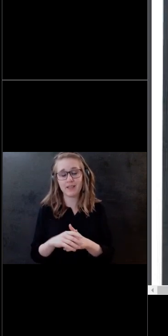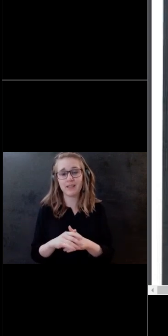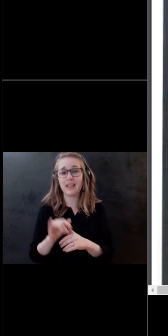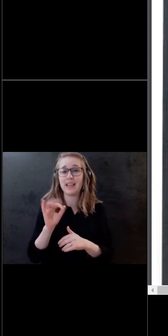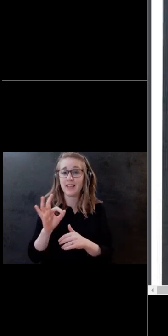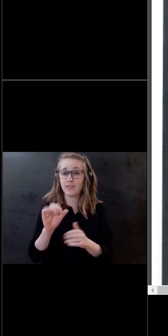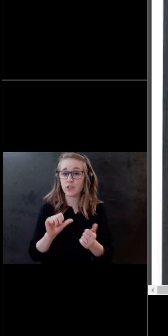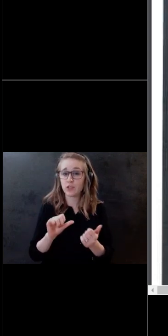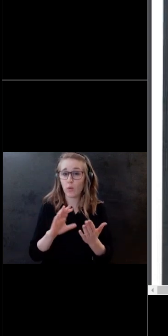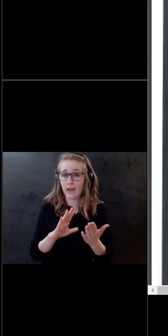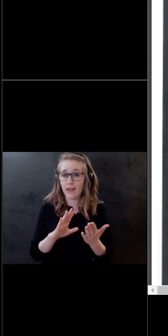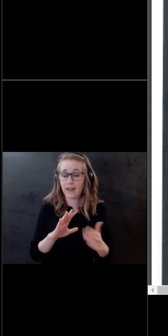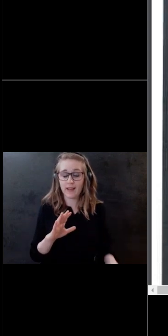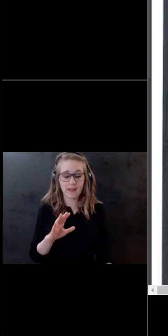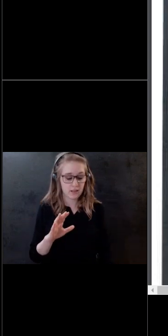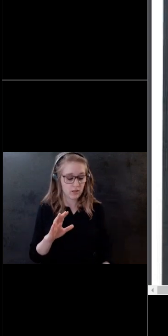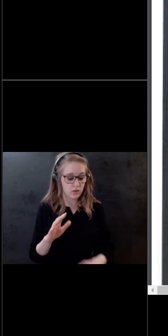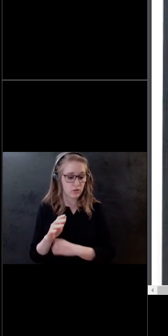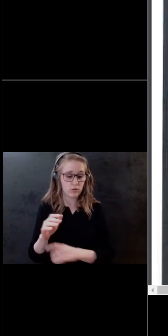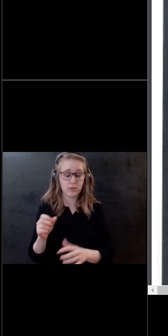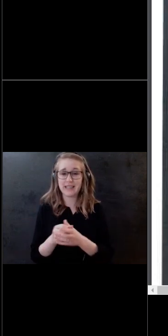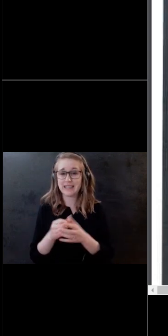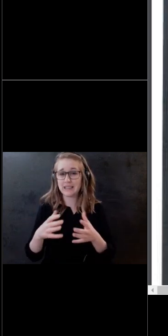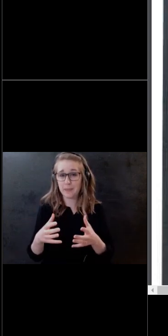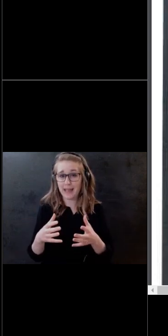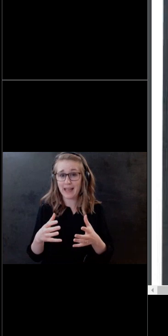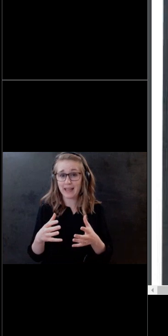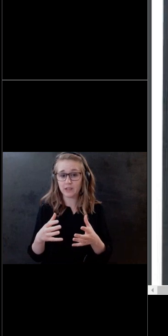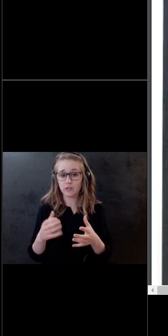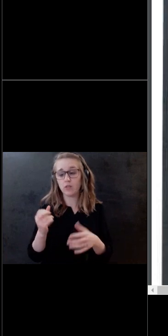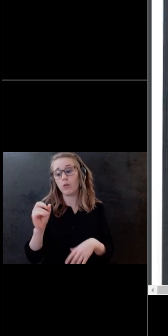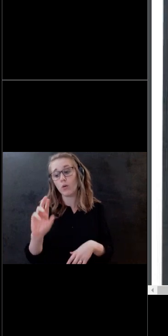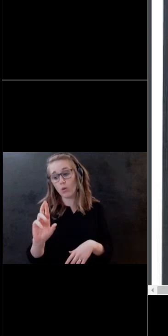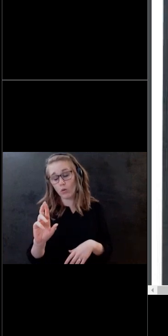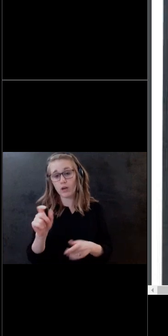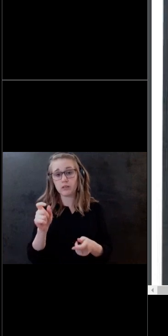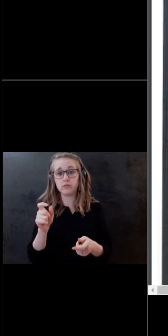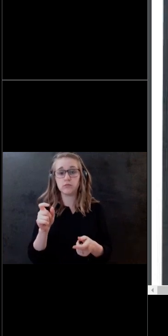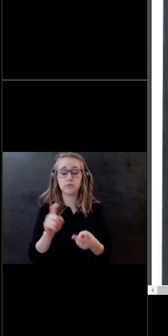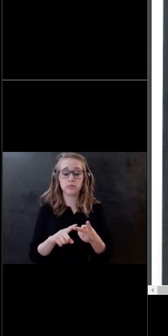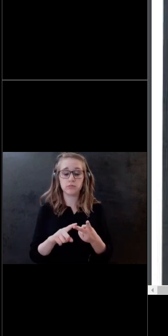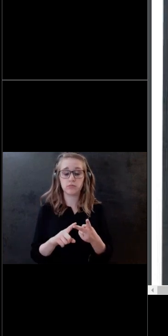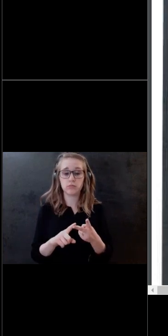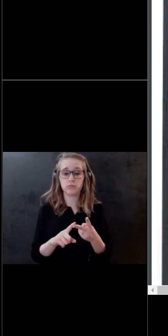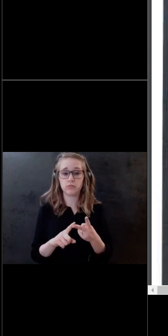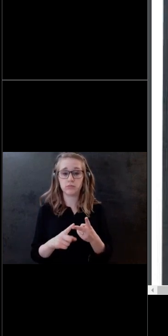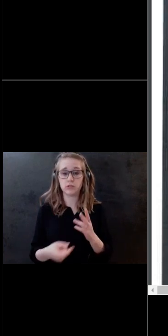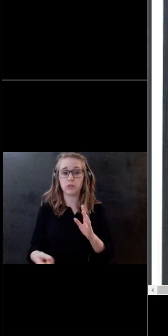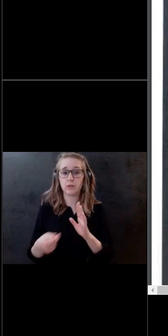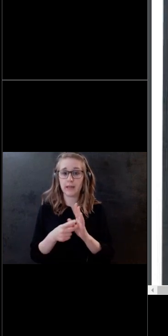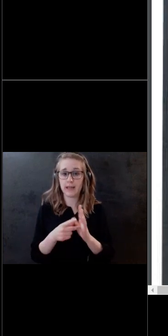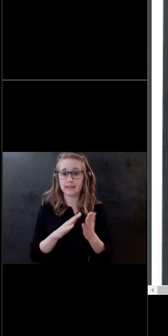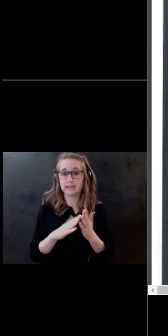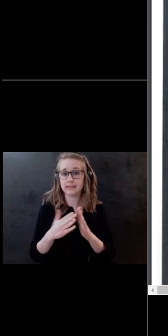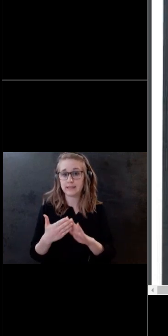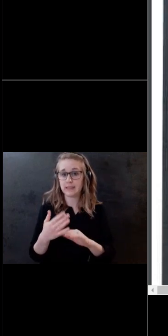to expand what, or conversely, to go back to the city and